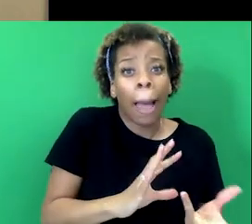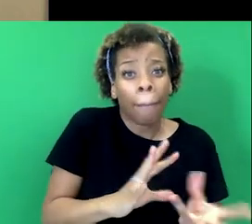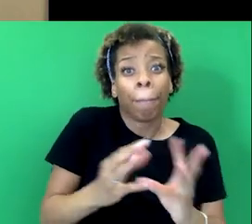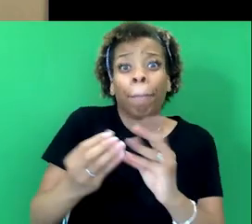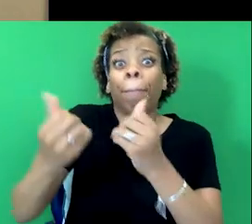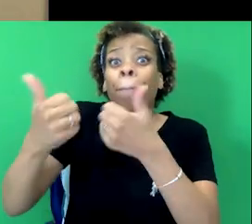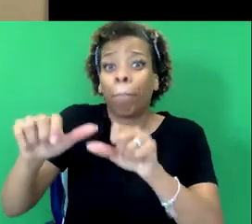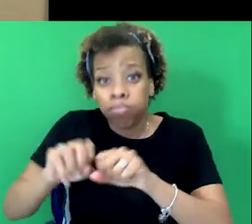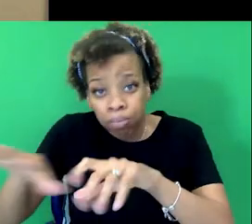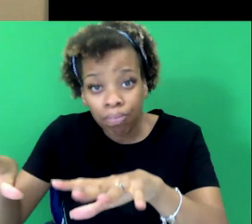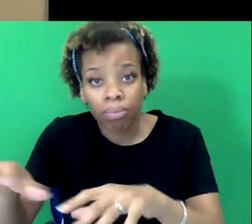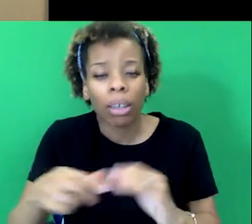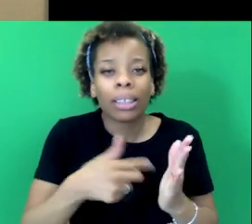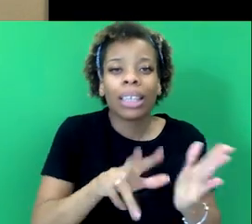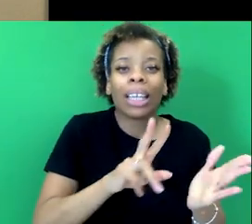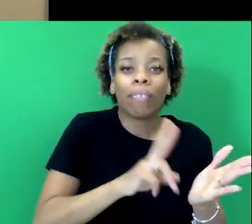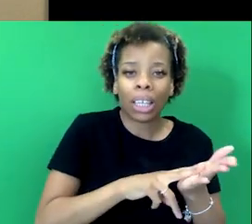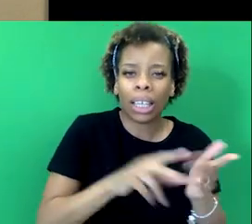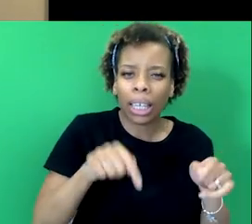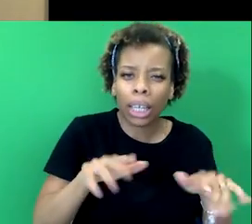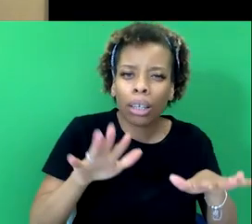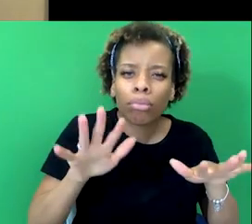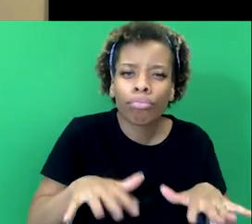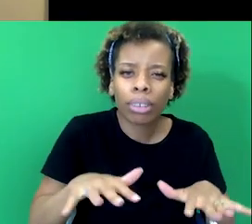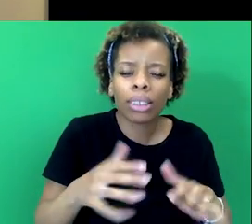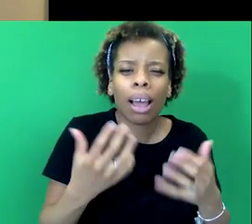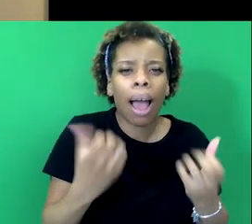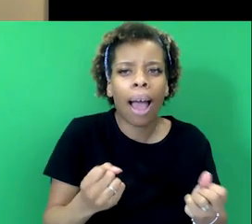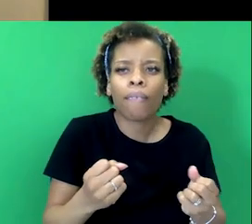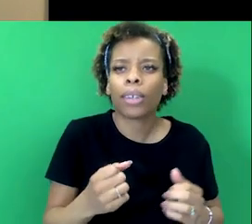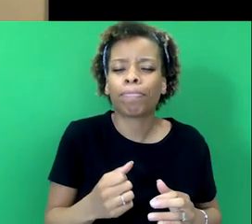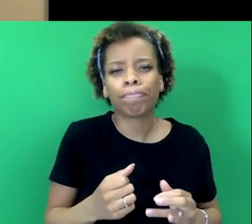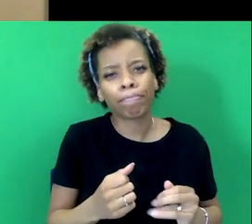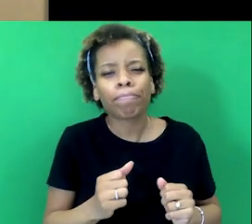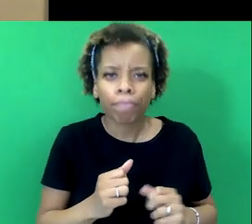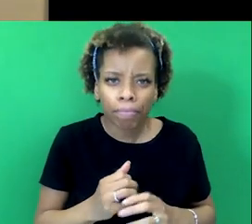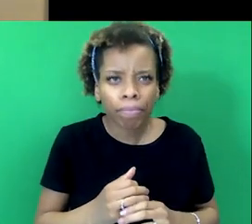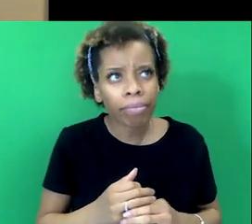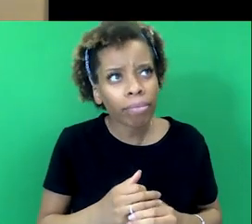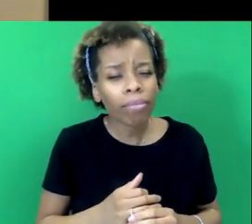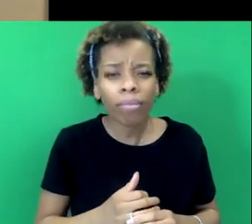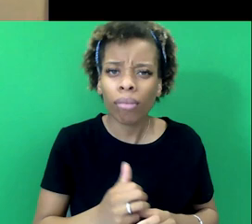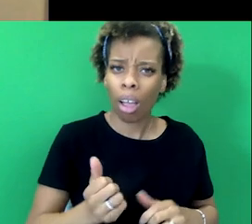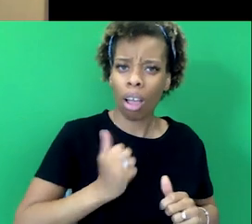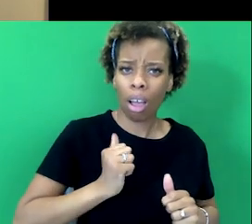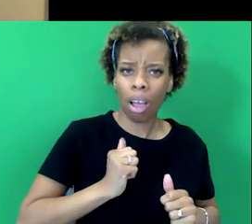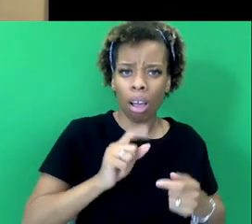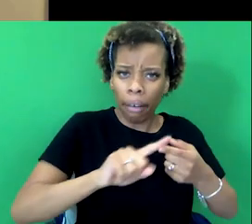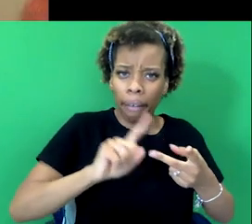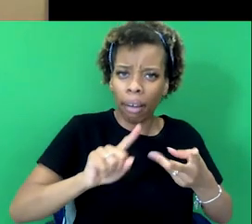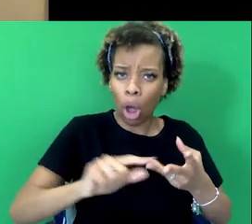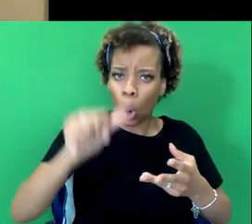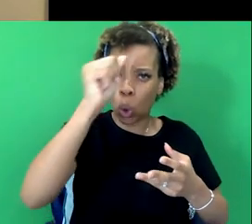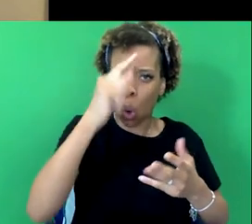least television has a sort of, especially in Britain, it has a kind of a certain predictability where you get something